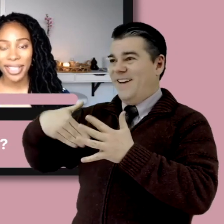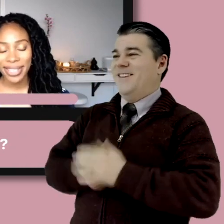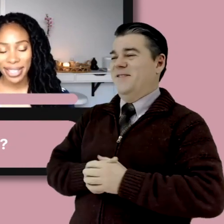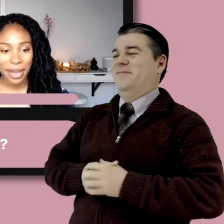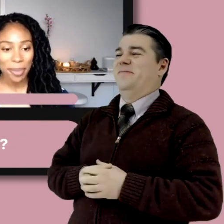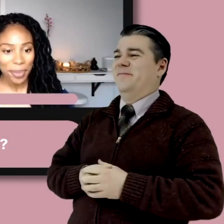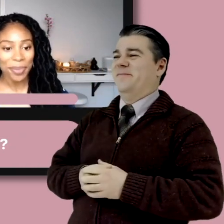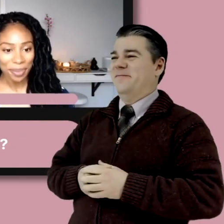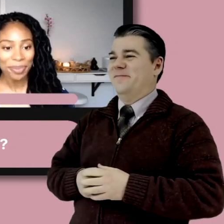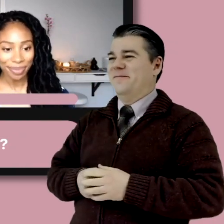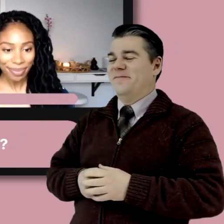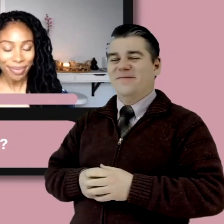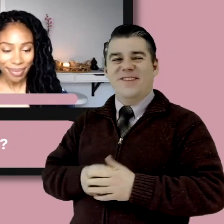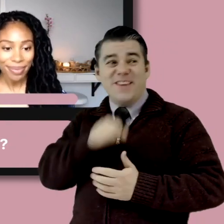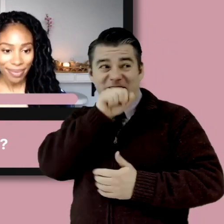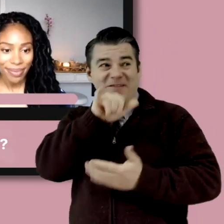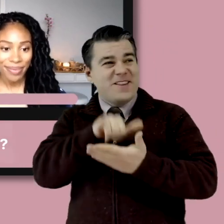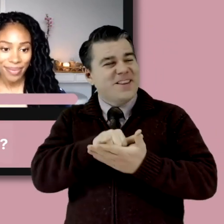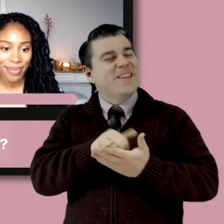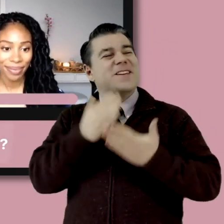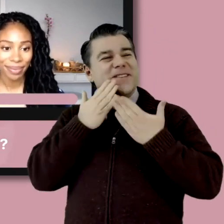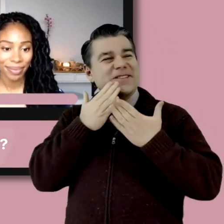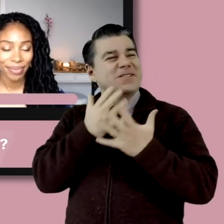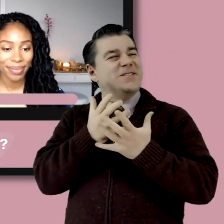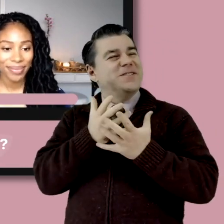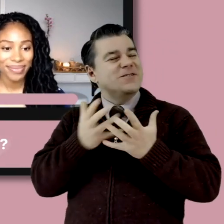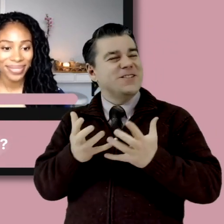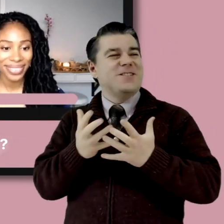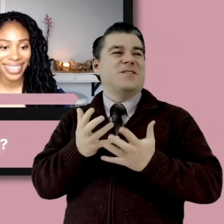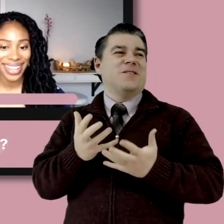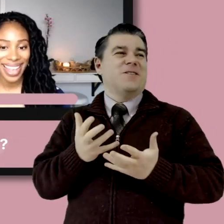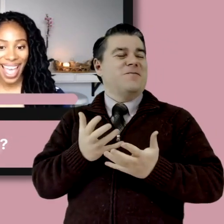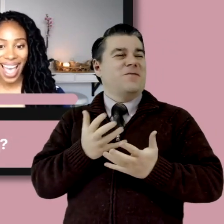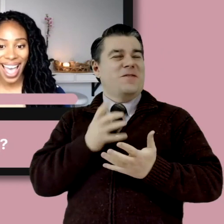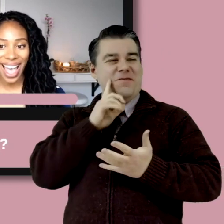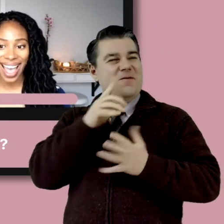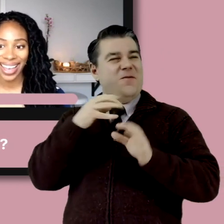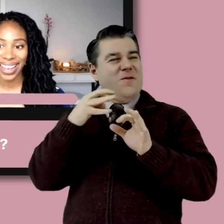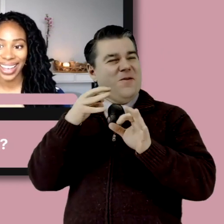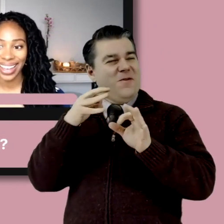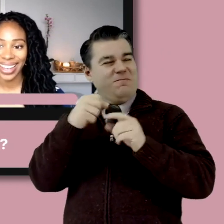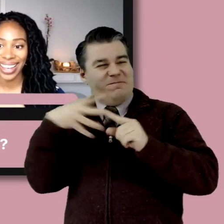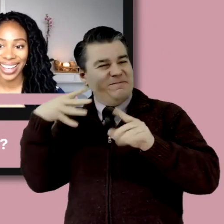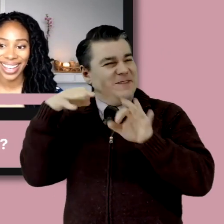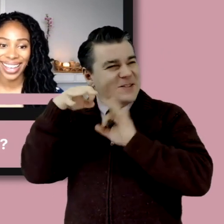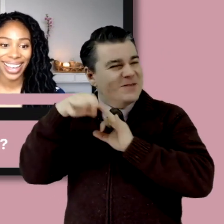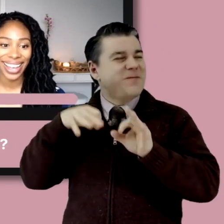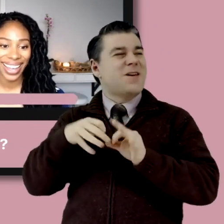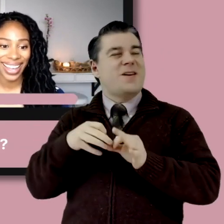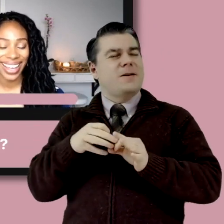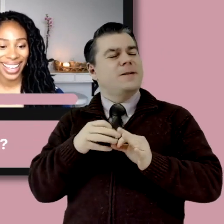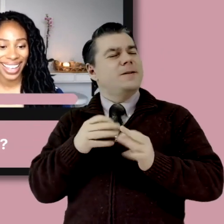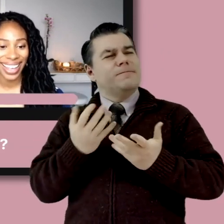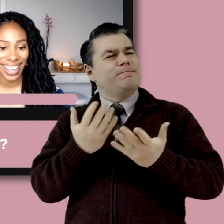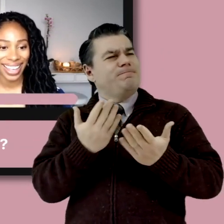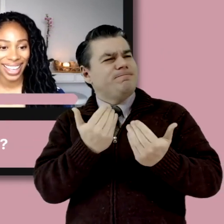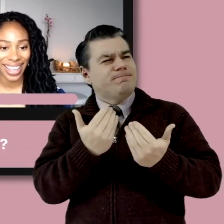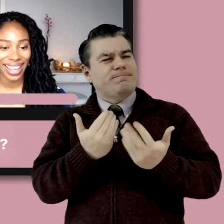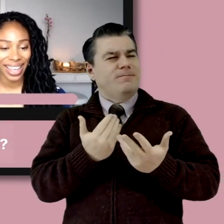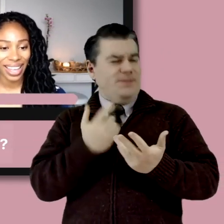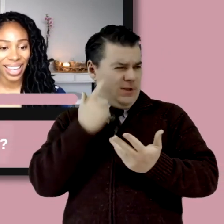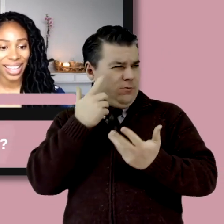off to sleep. I love that. Thank you so much for explaining that. So could you